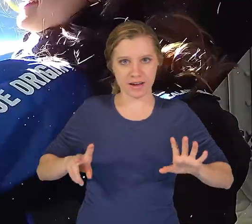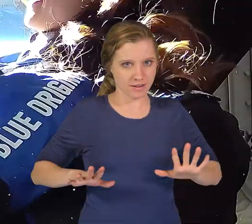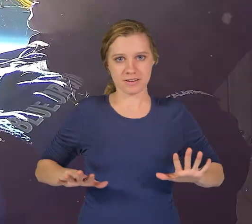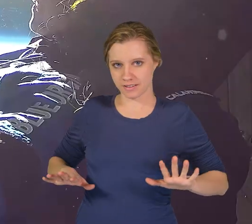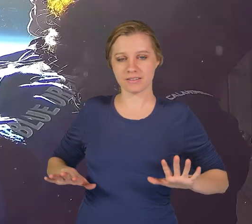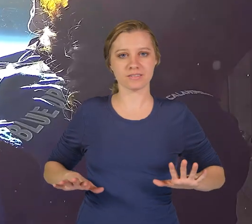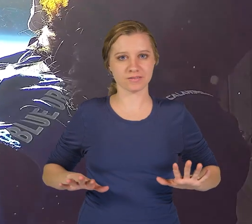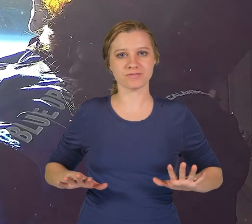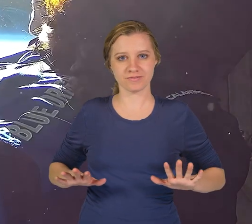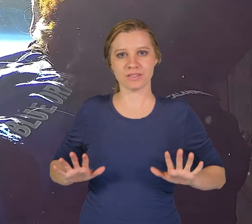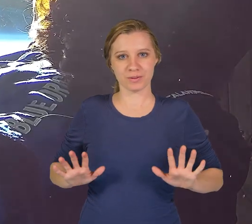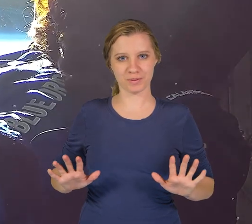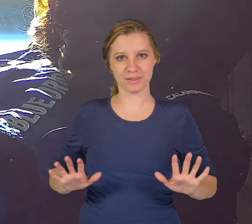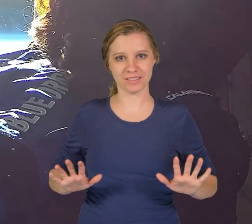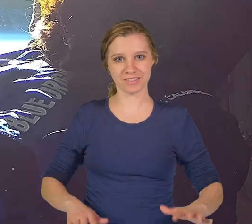In. Okay.